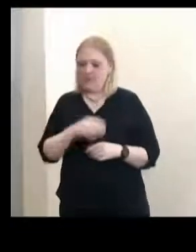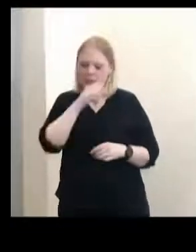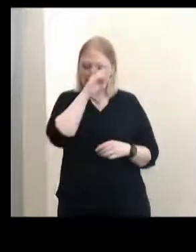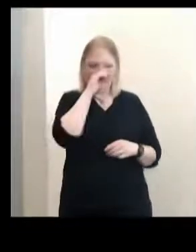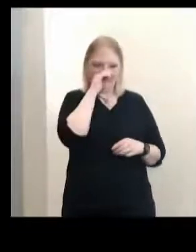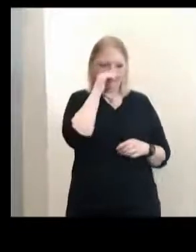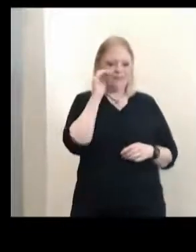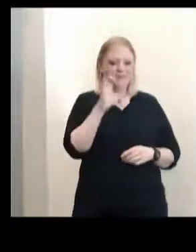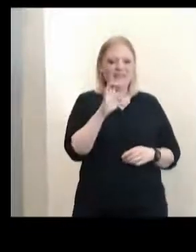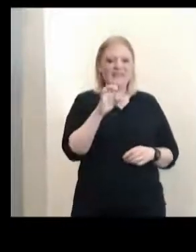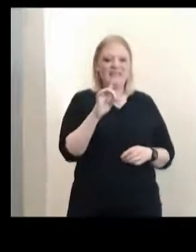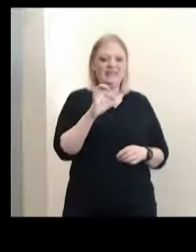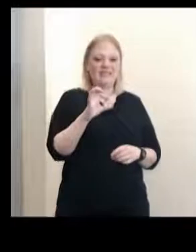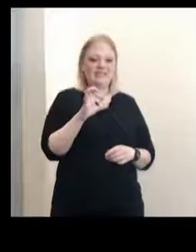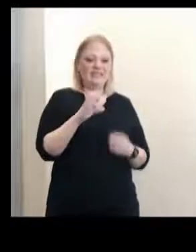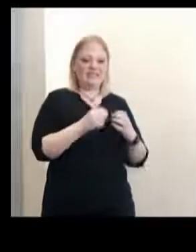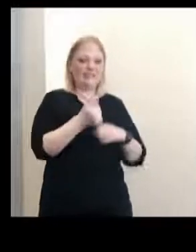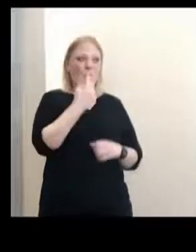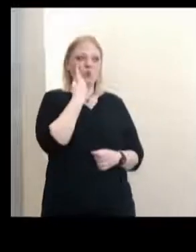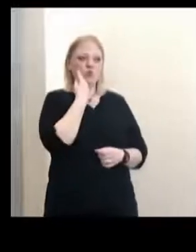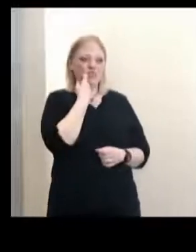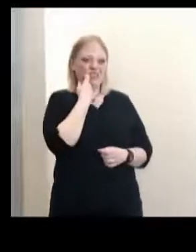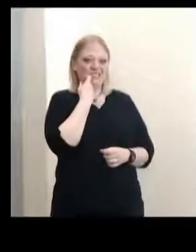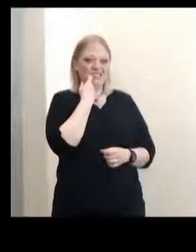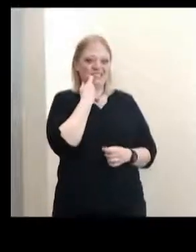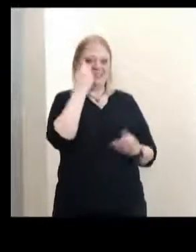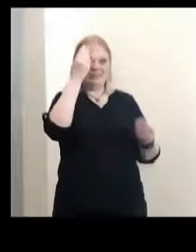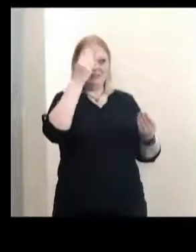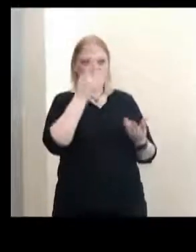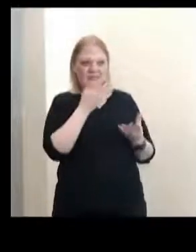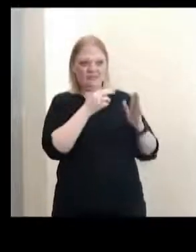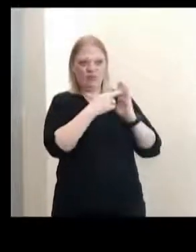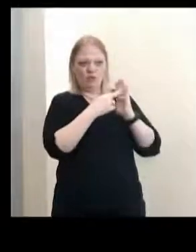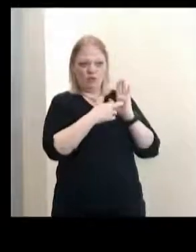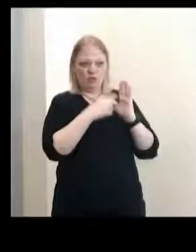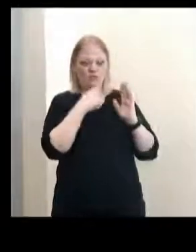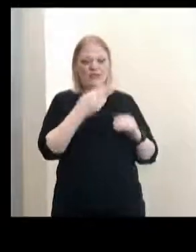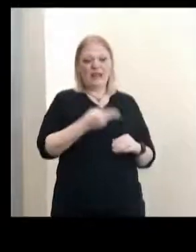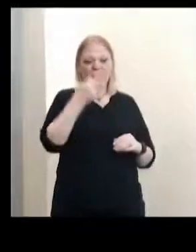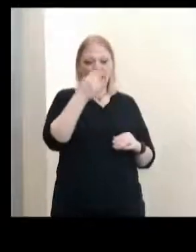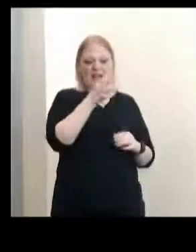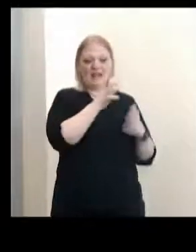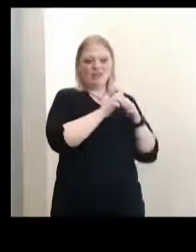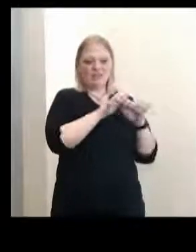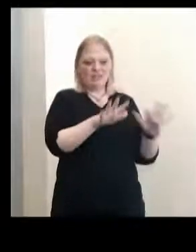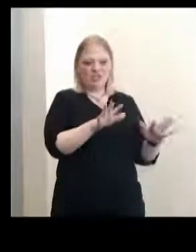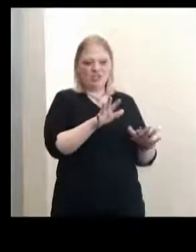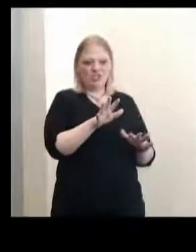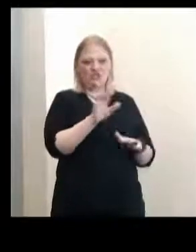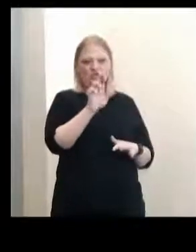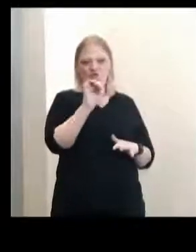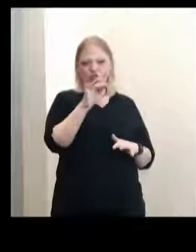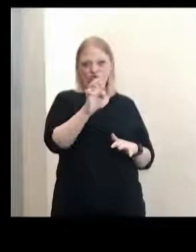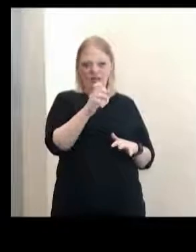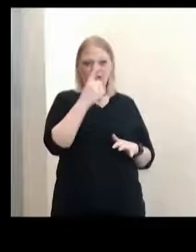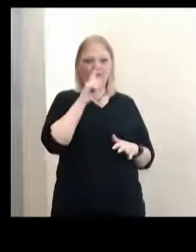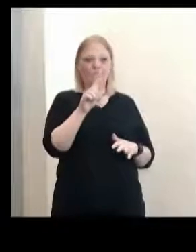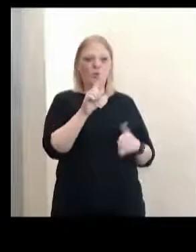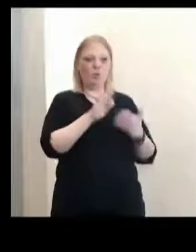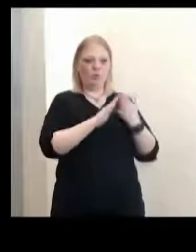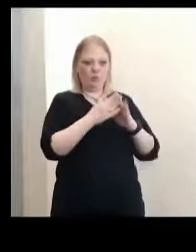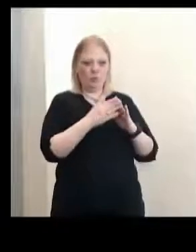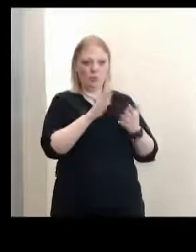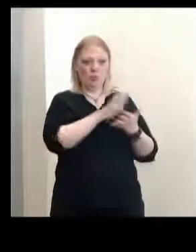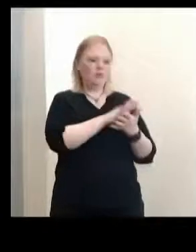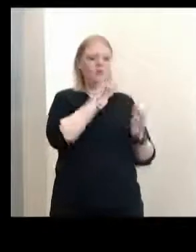recent guidance said that the high transmission rate, as it pertains to a community and for schools, and it's not